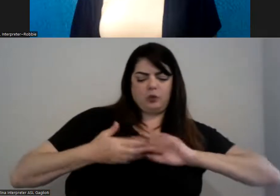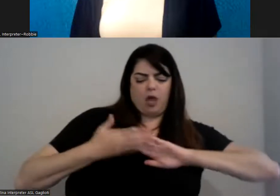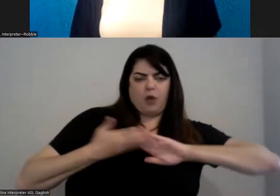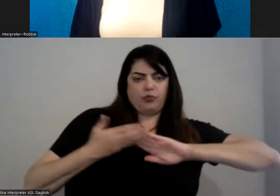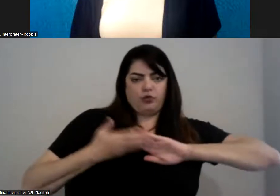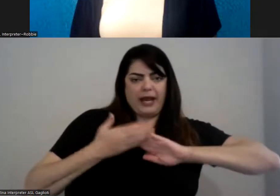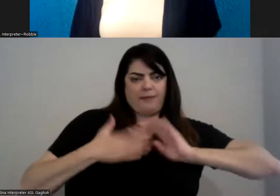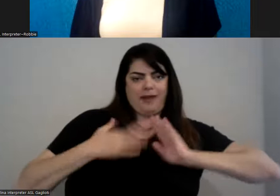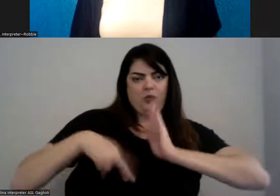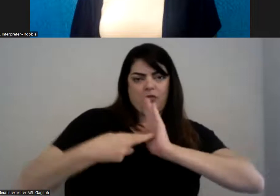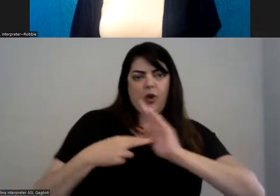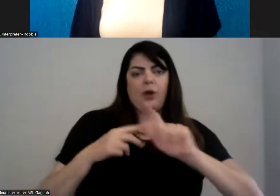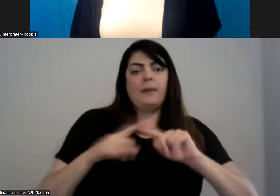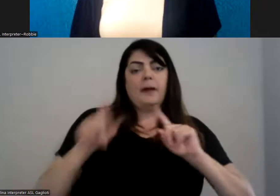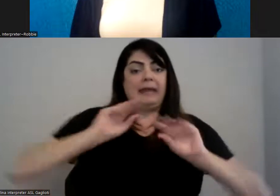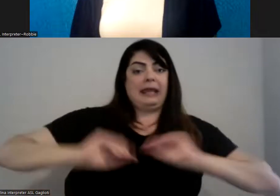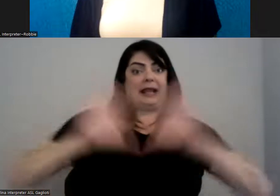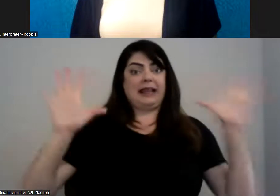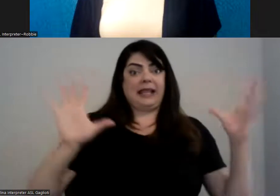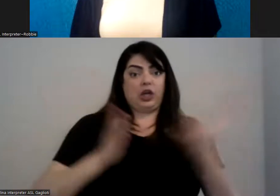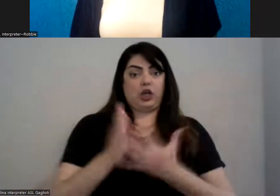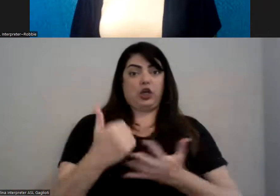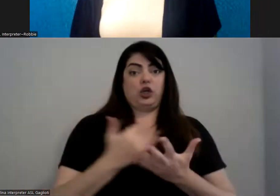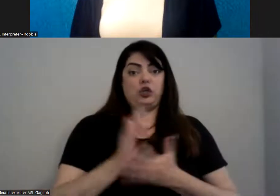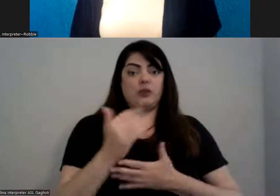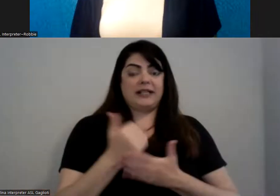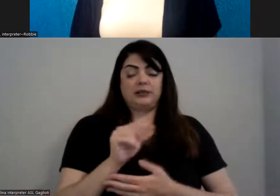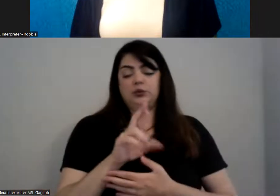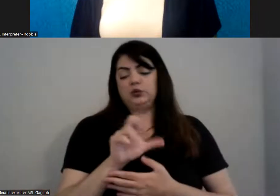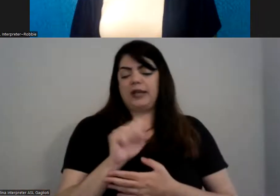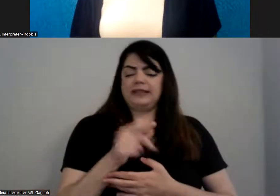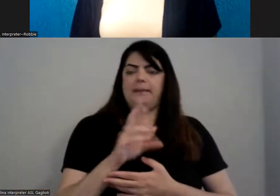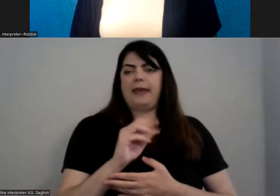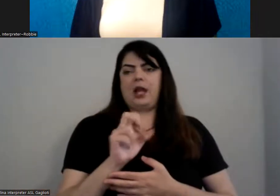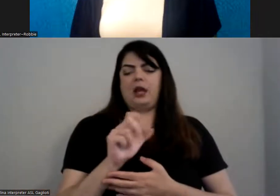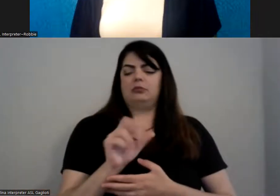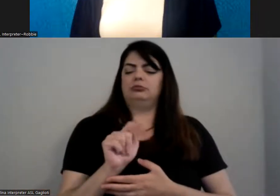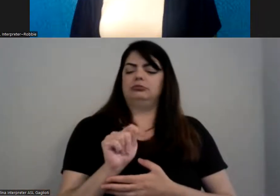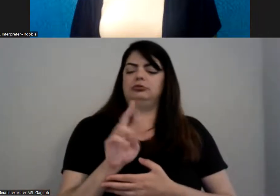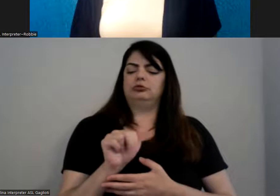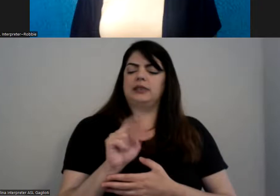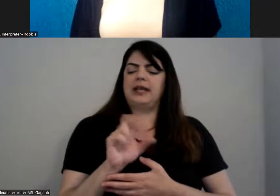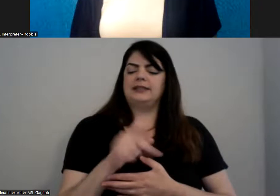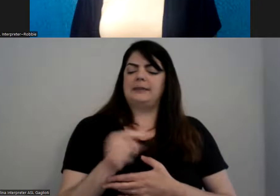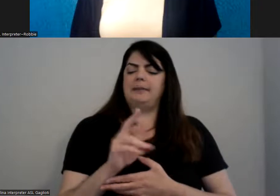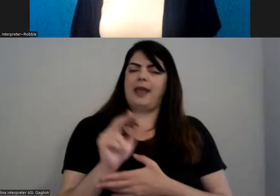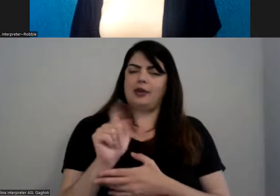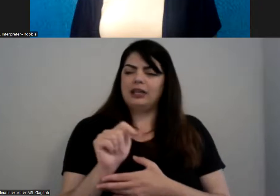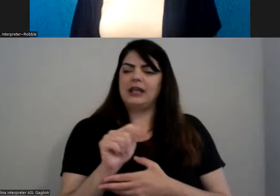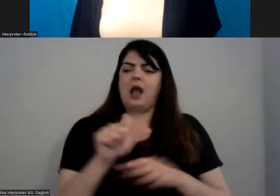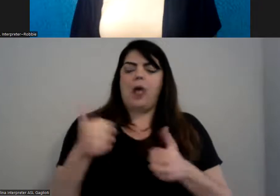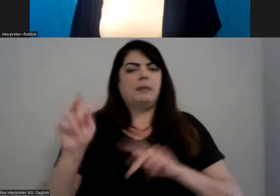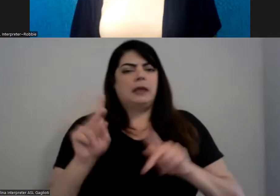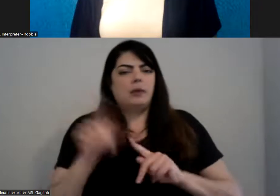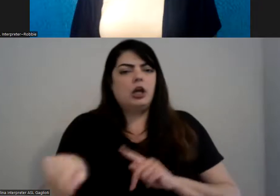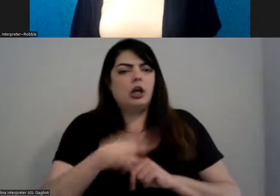being transparent about those allows other folks to organize around that, right? So it's not a why, blaming of